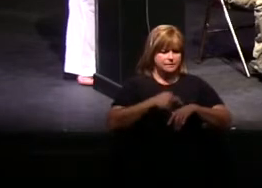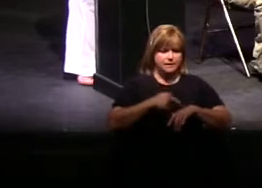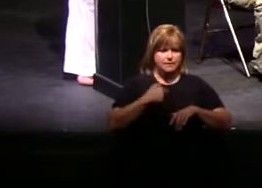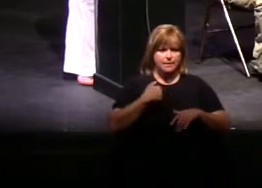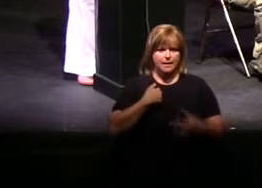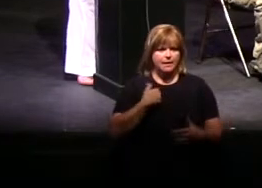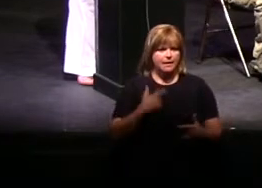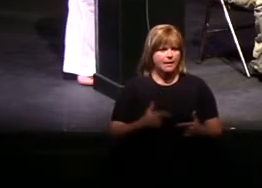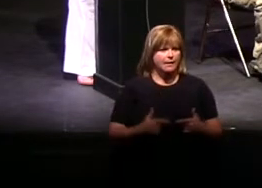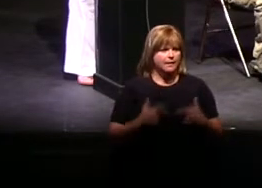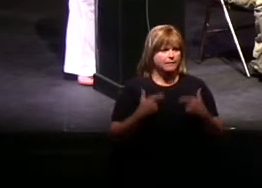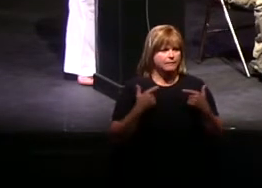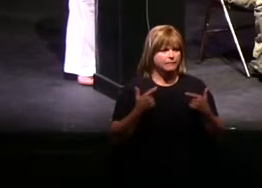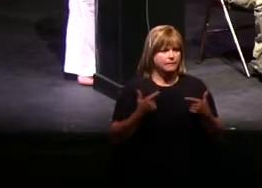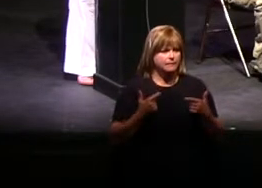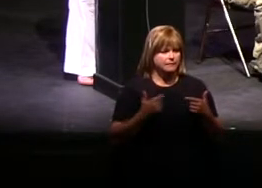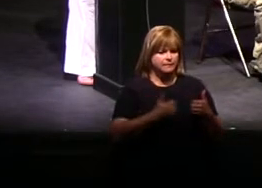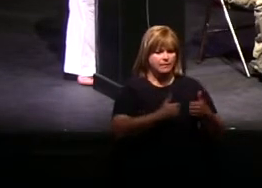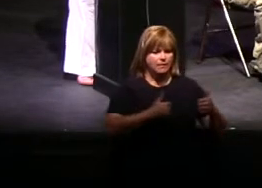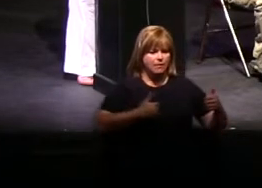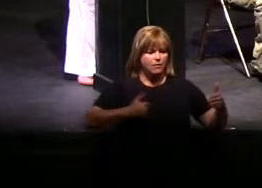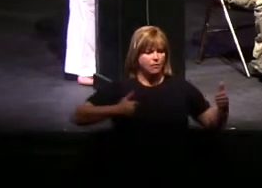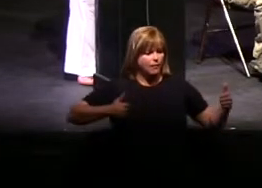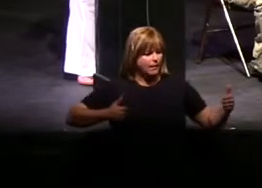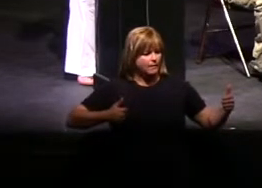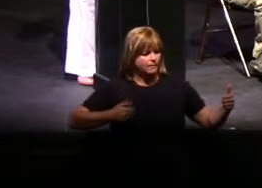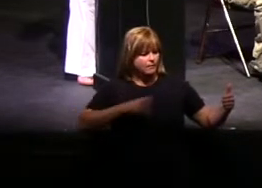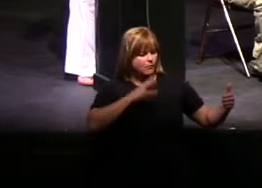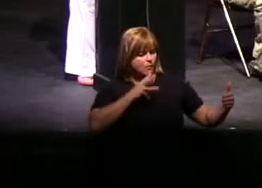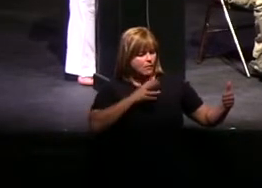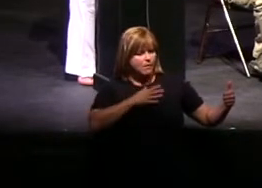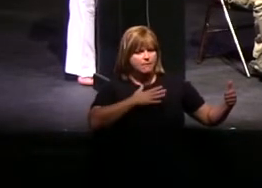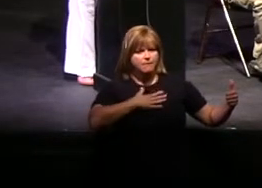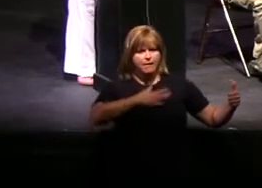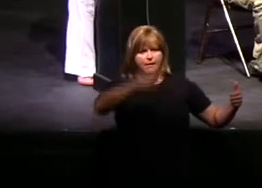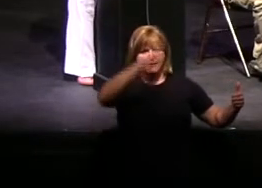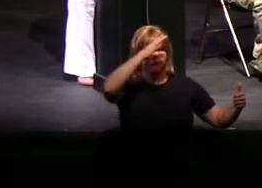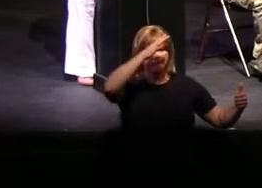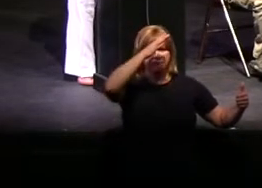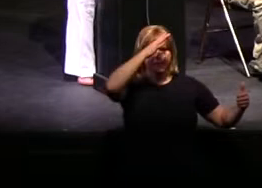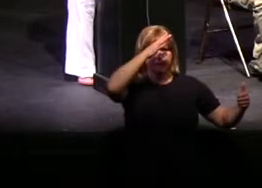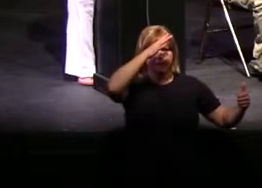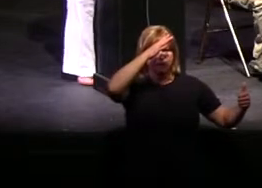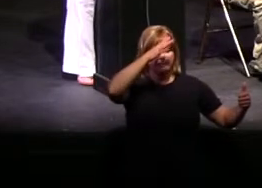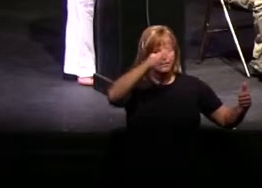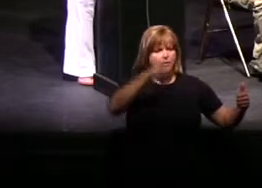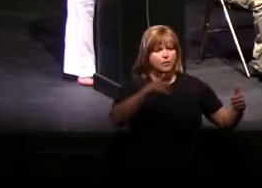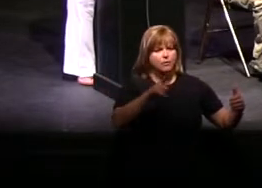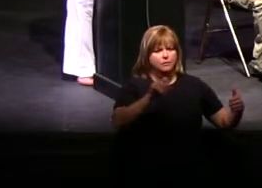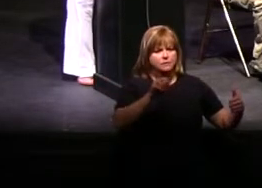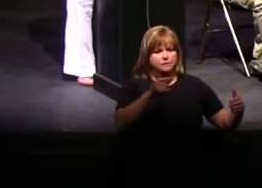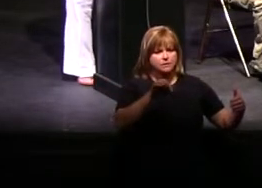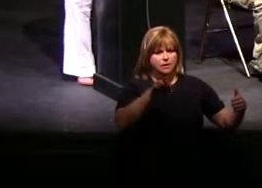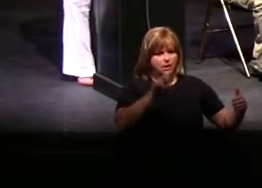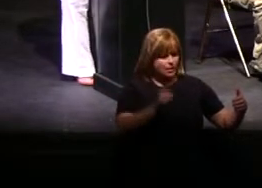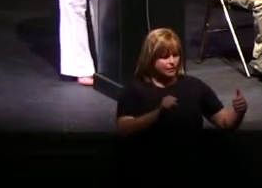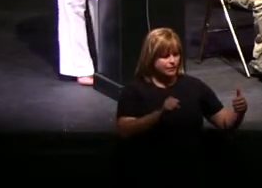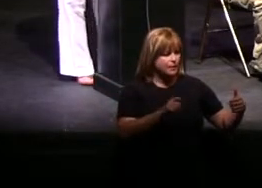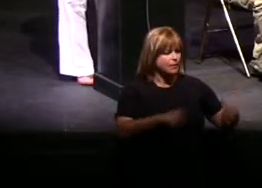ever lived away from water, because my father was a logger and I was raised on the feeding streams and on the North